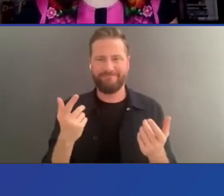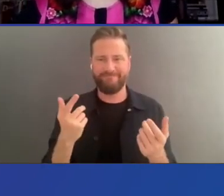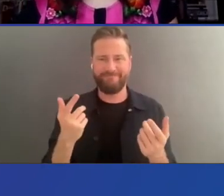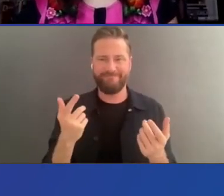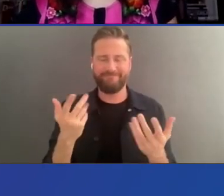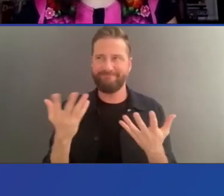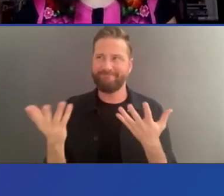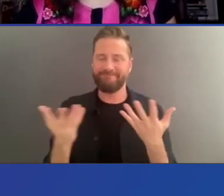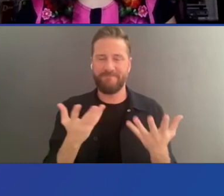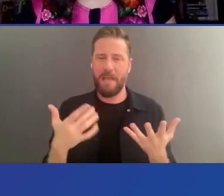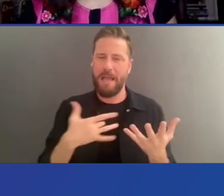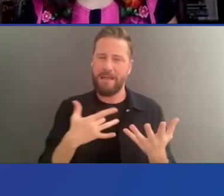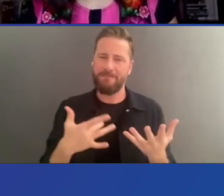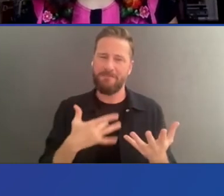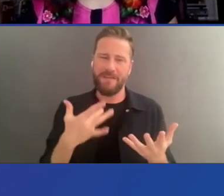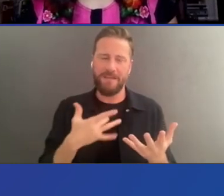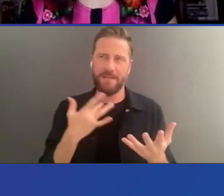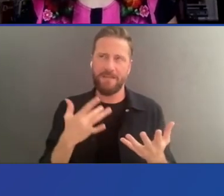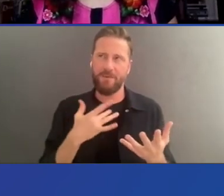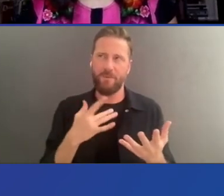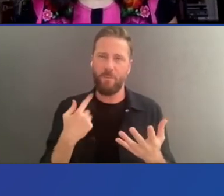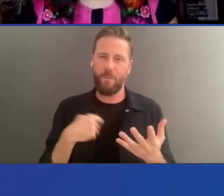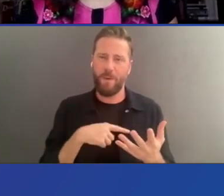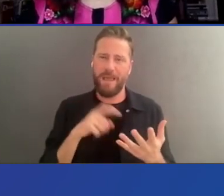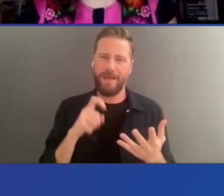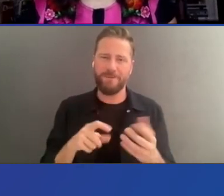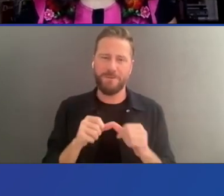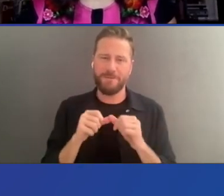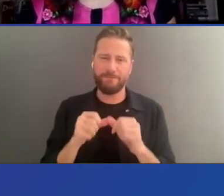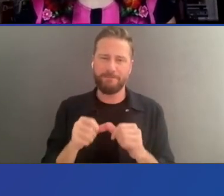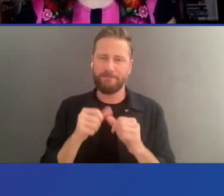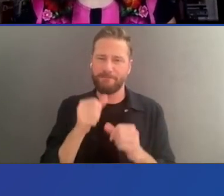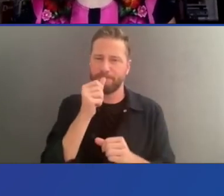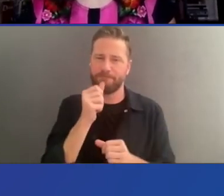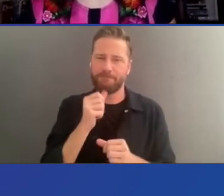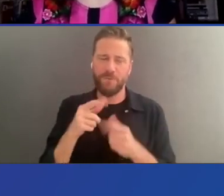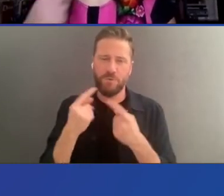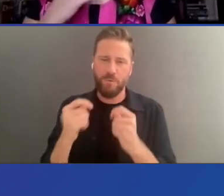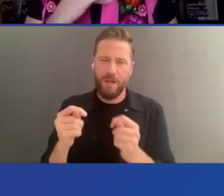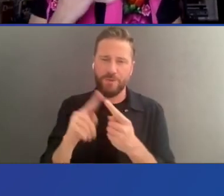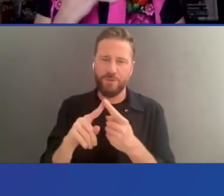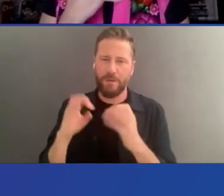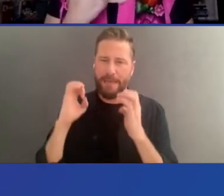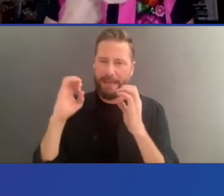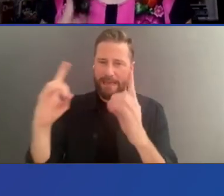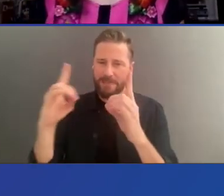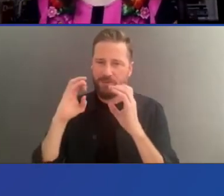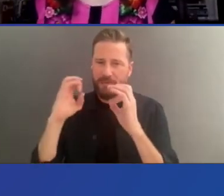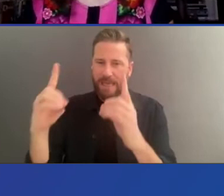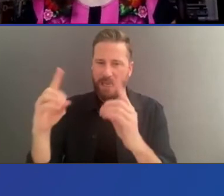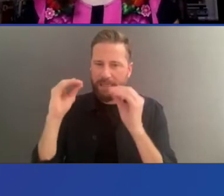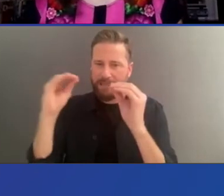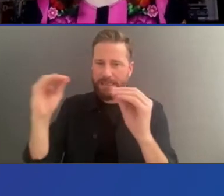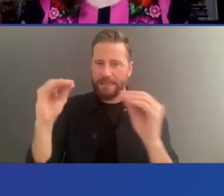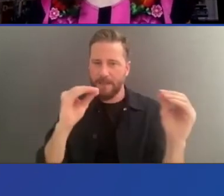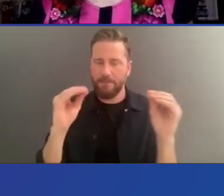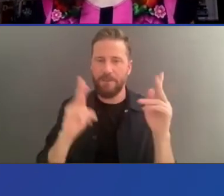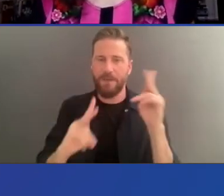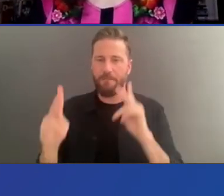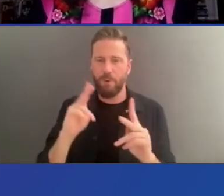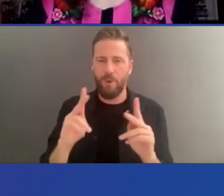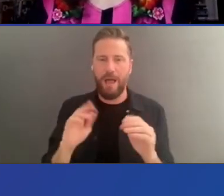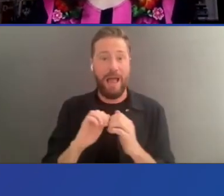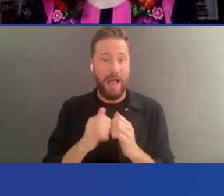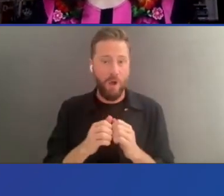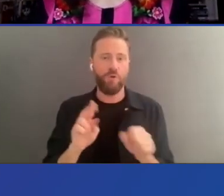I think we just have to keep trying to educate people through our art form, the medium,